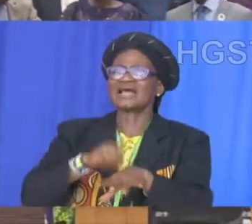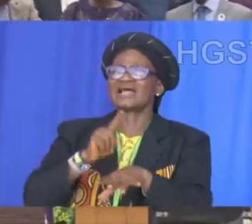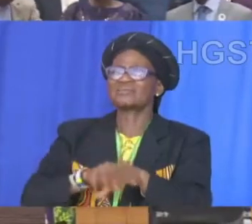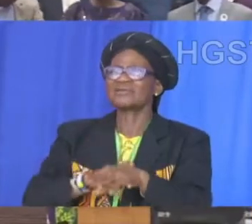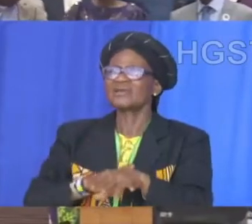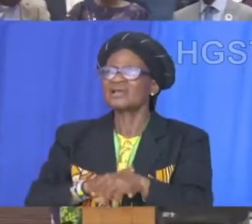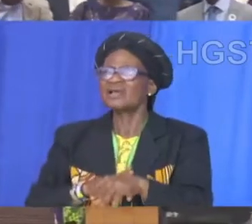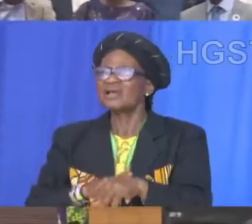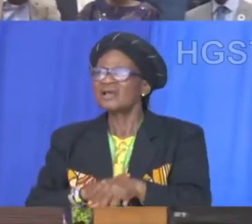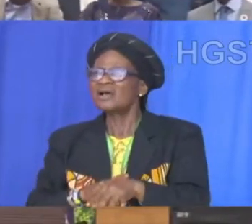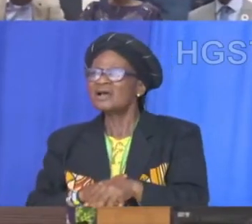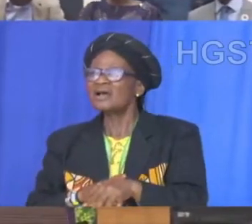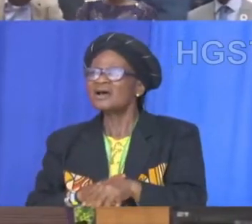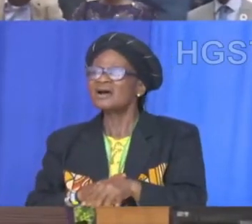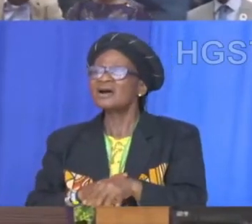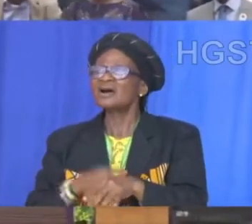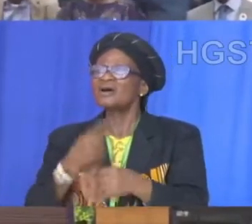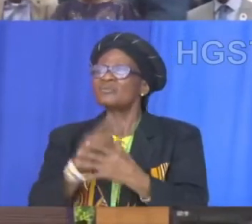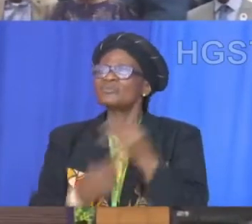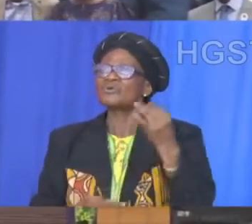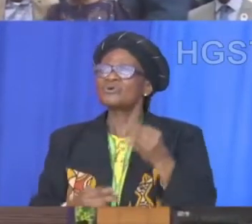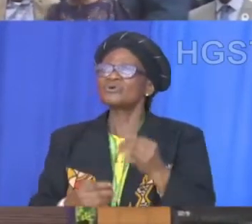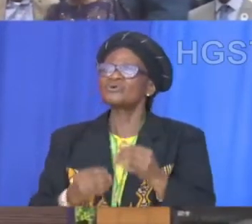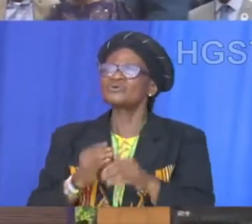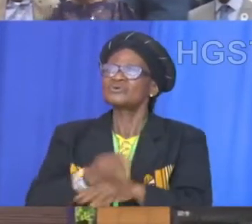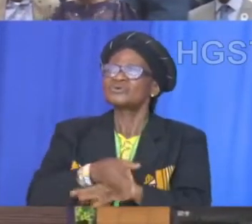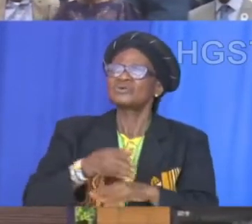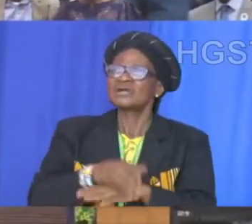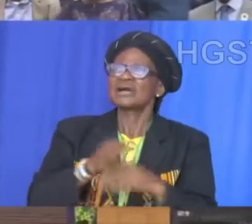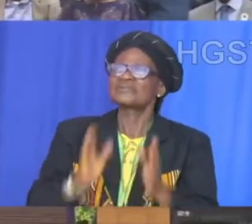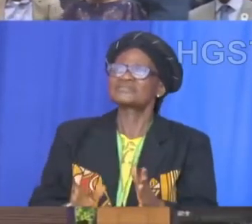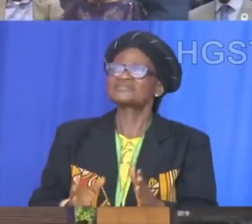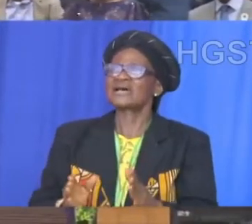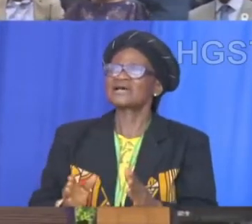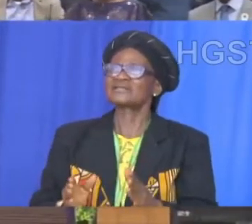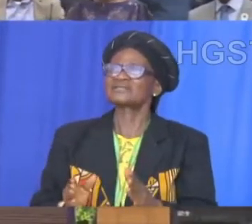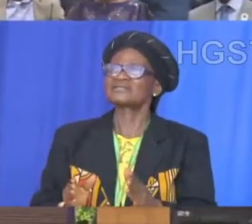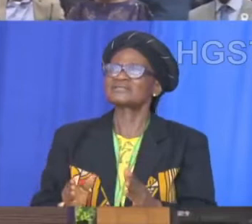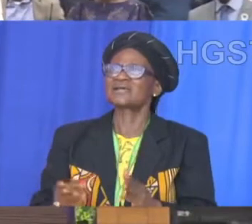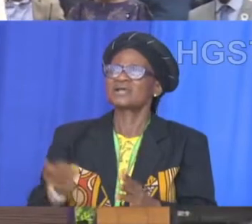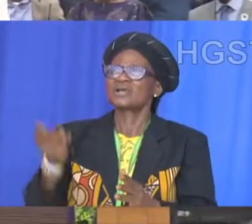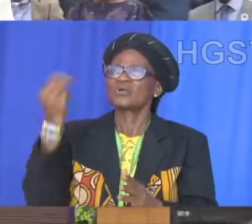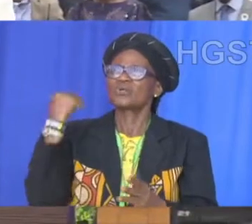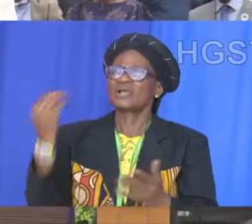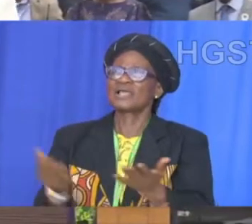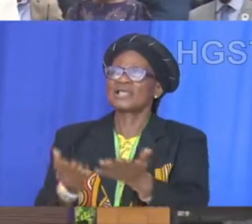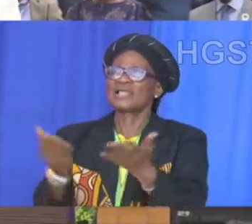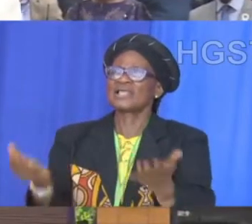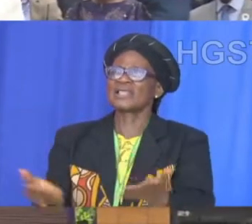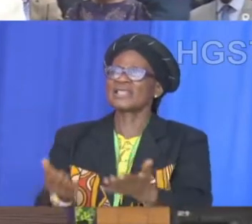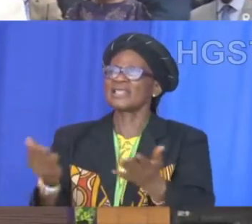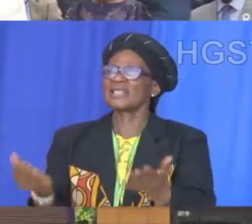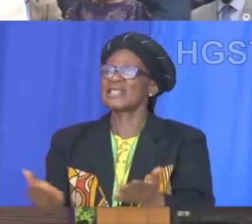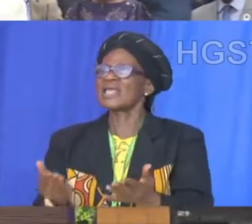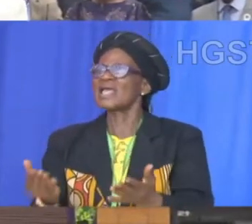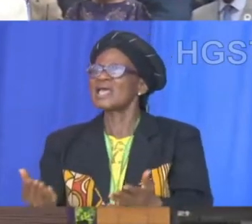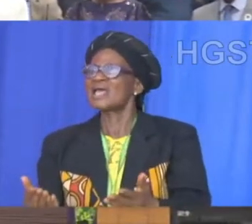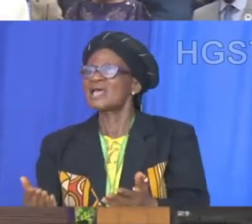only the carpenters were here with me. Well, carpenters,